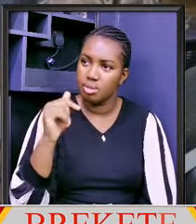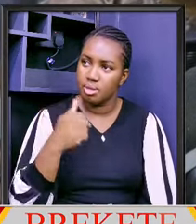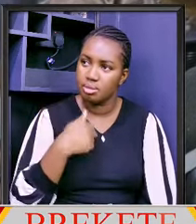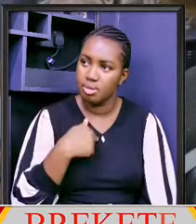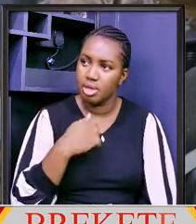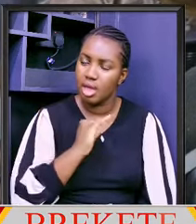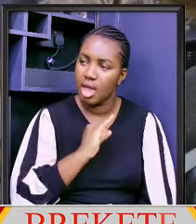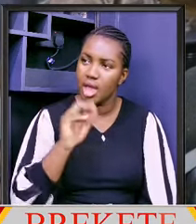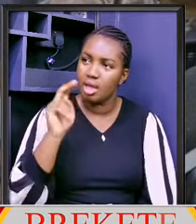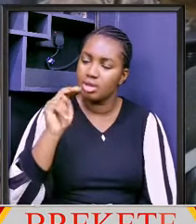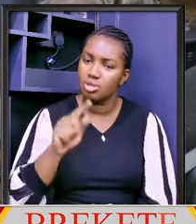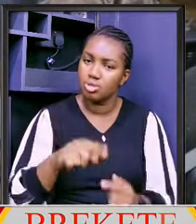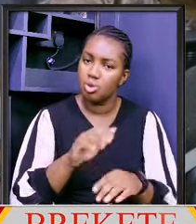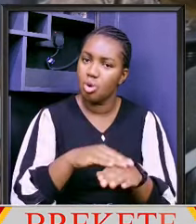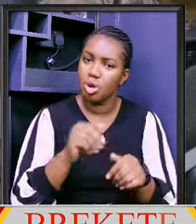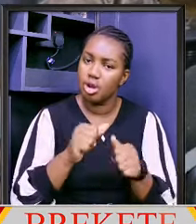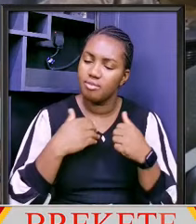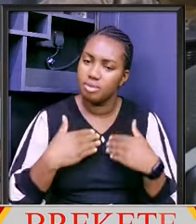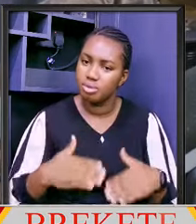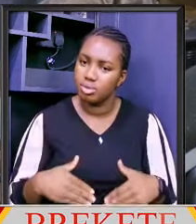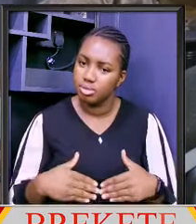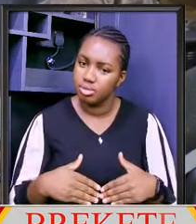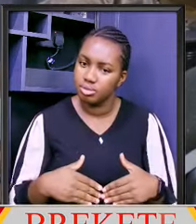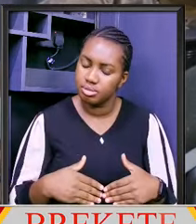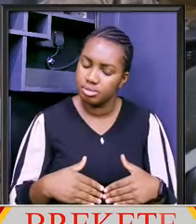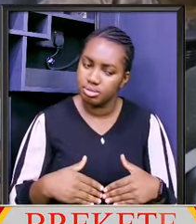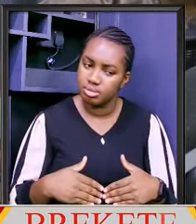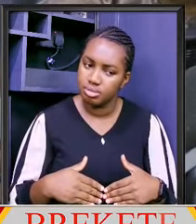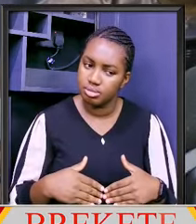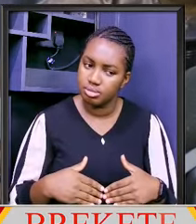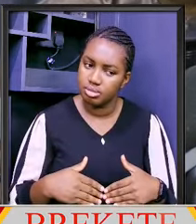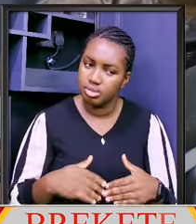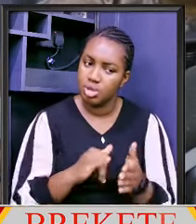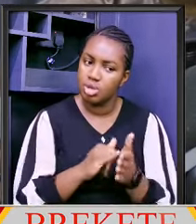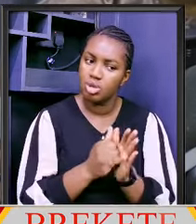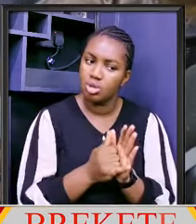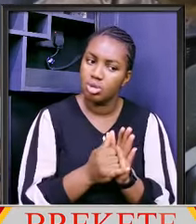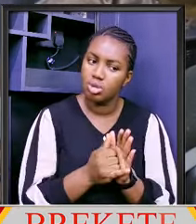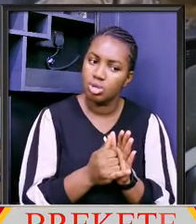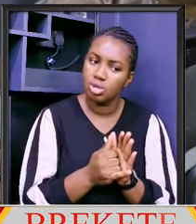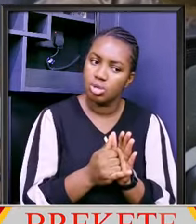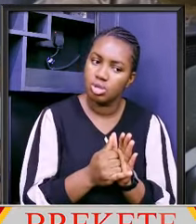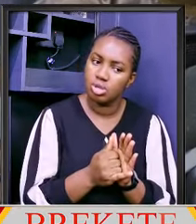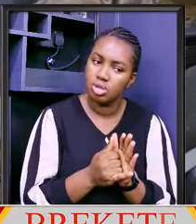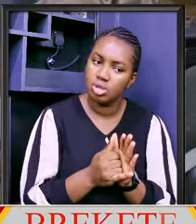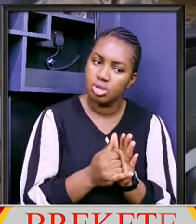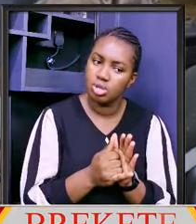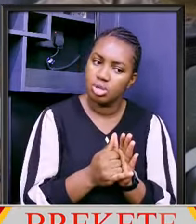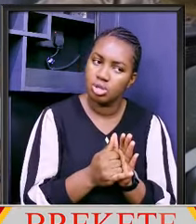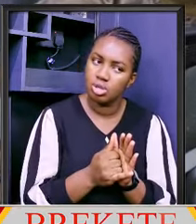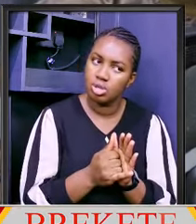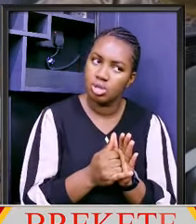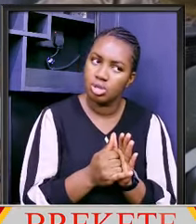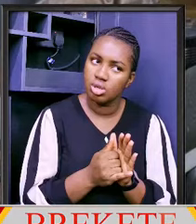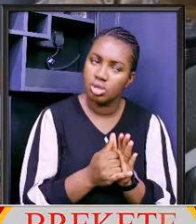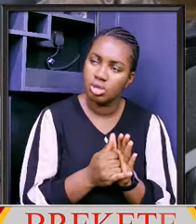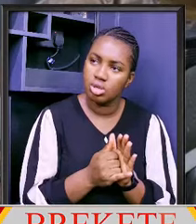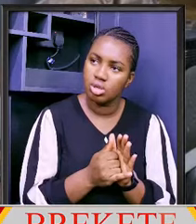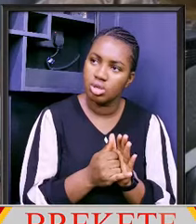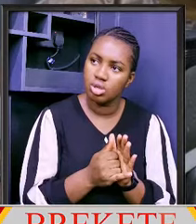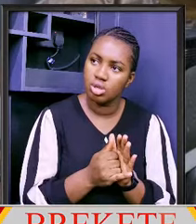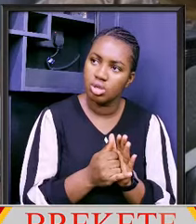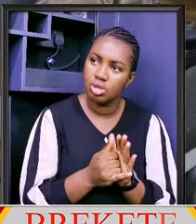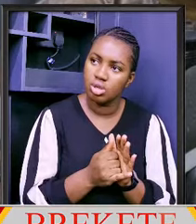everybody. So you know you have them. No single board of trustees follow them. No single state chairman follow them. No single state. Borno is